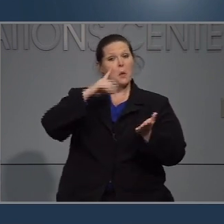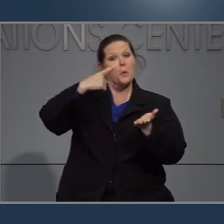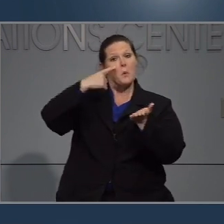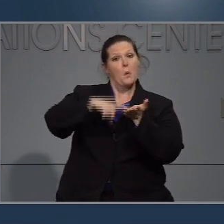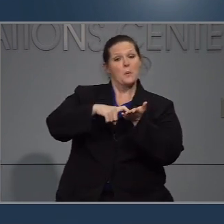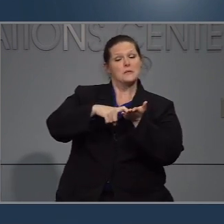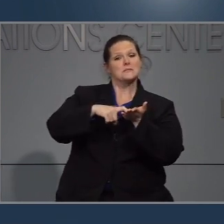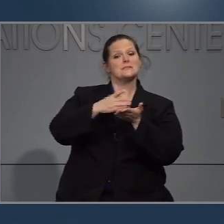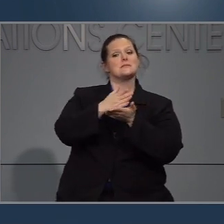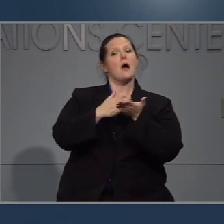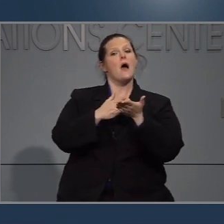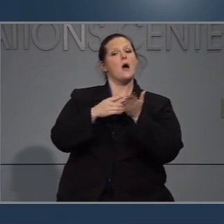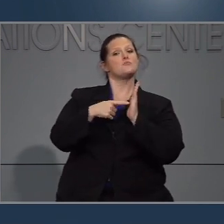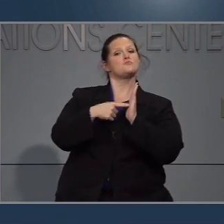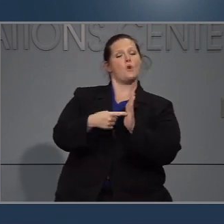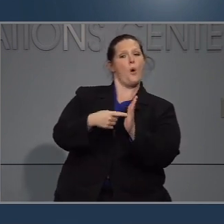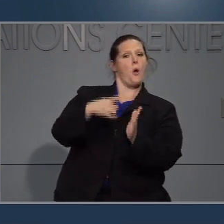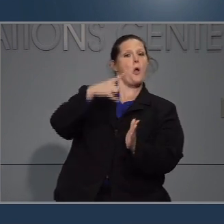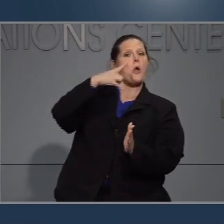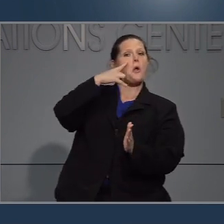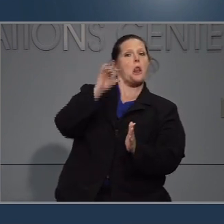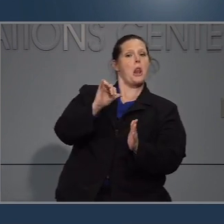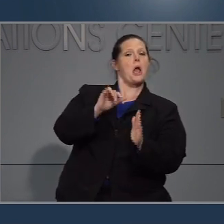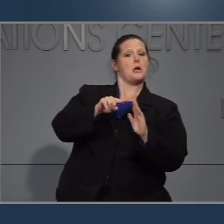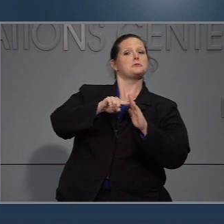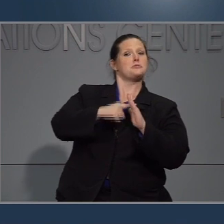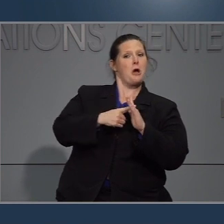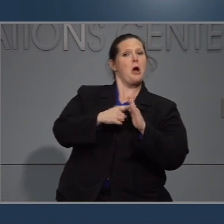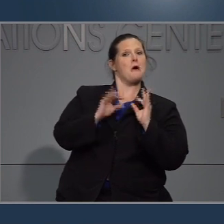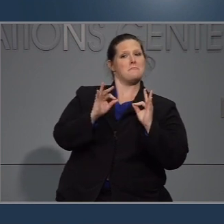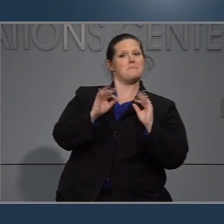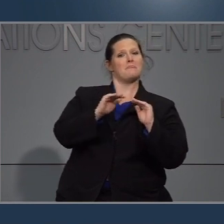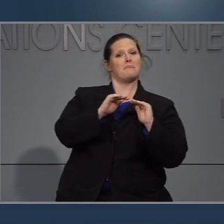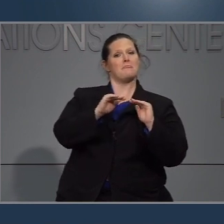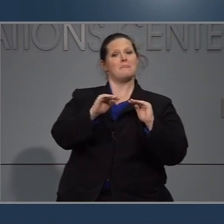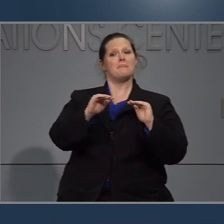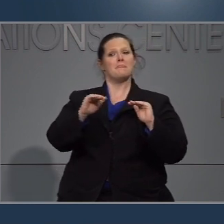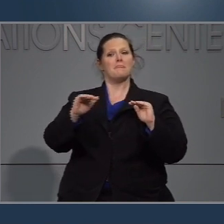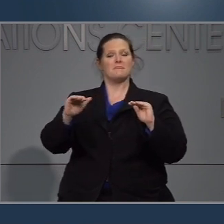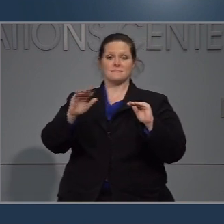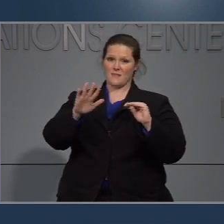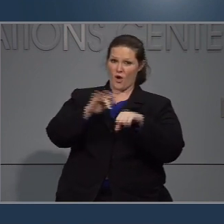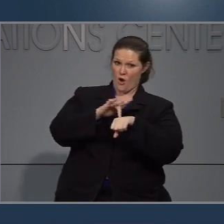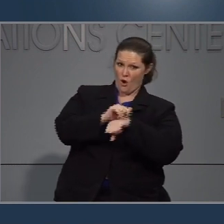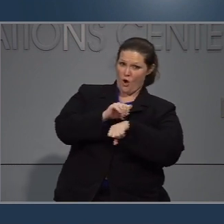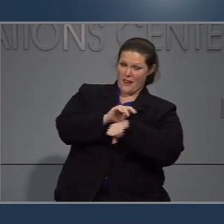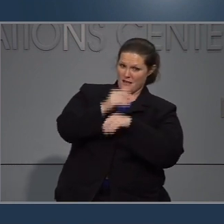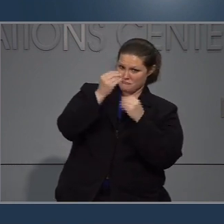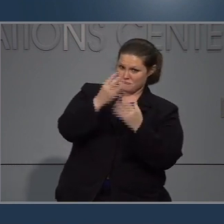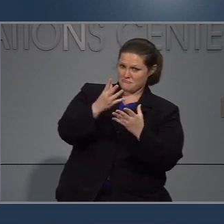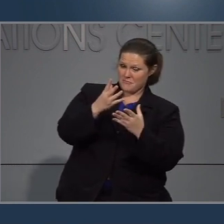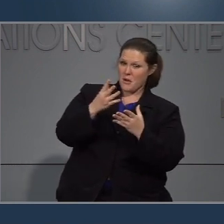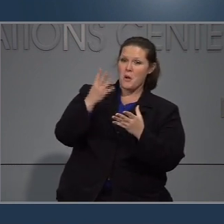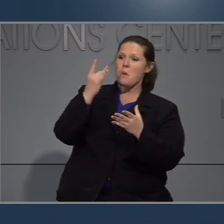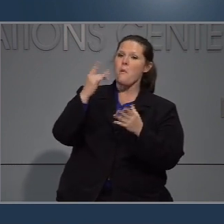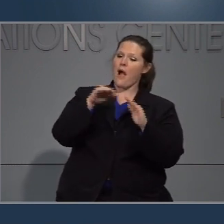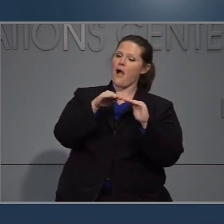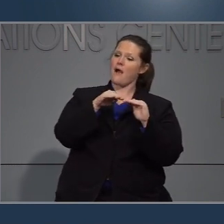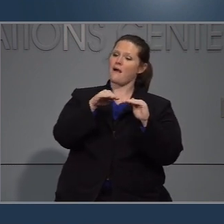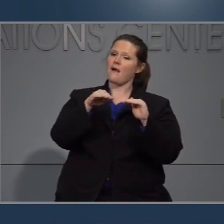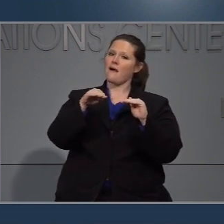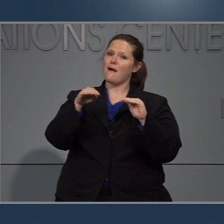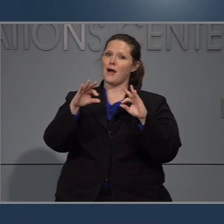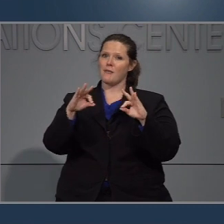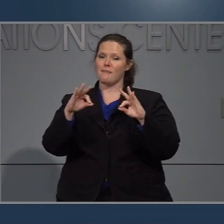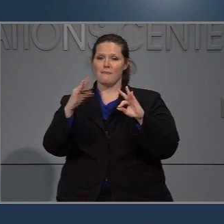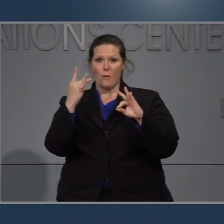early signs of stabilizing. These early signs are a testament to the hard work folks have been doing across the